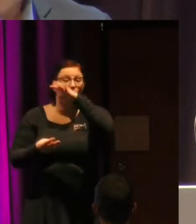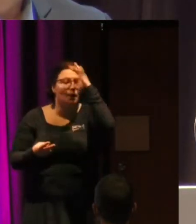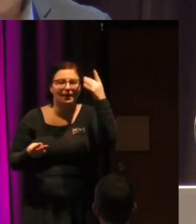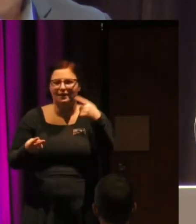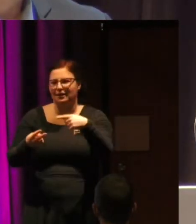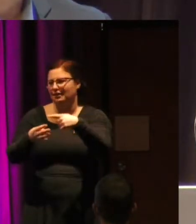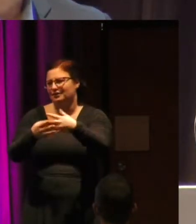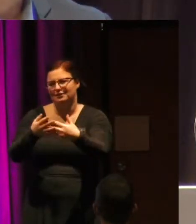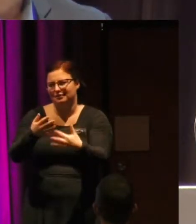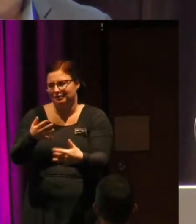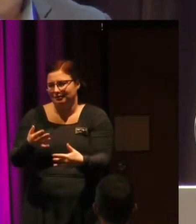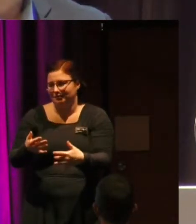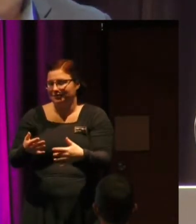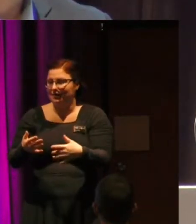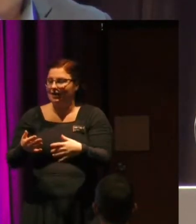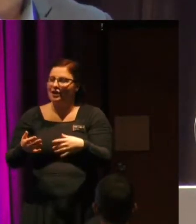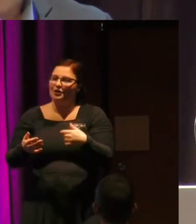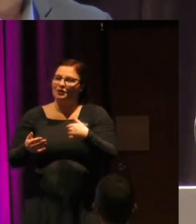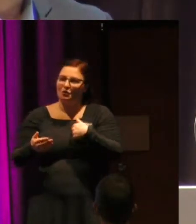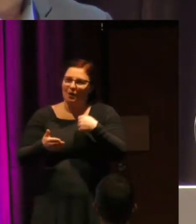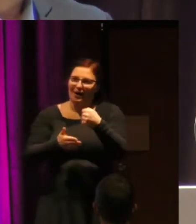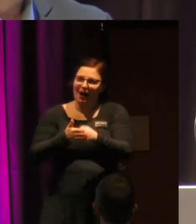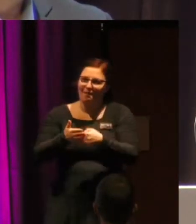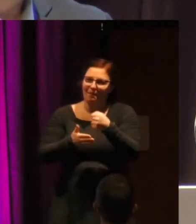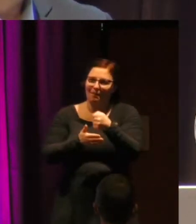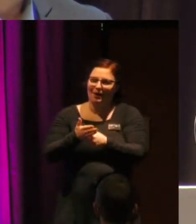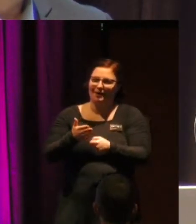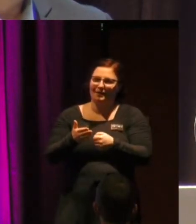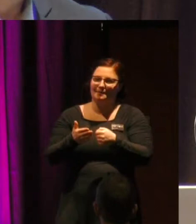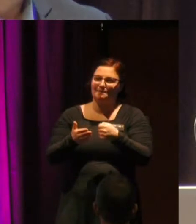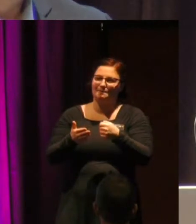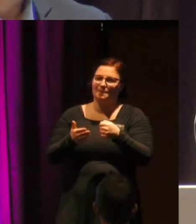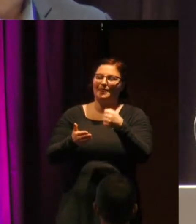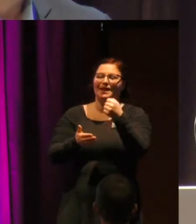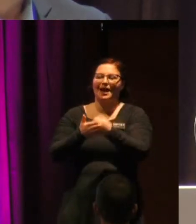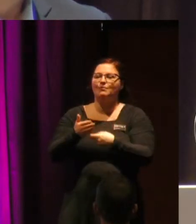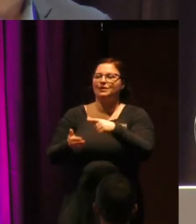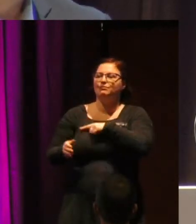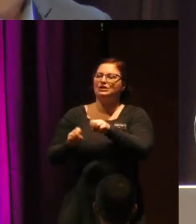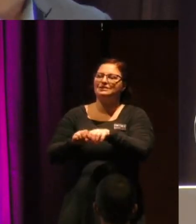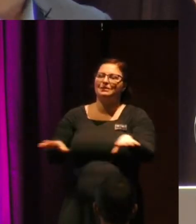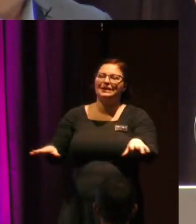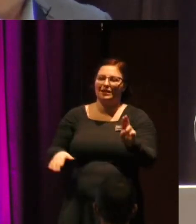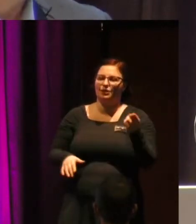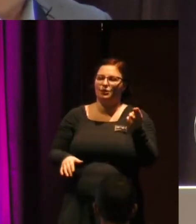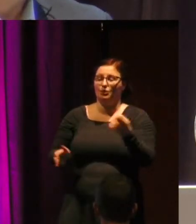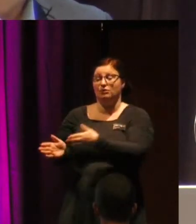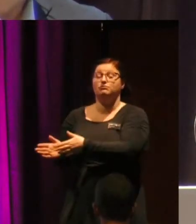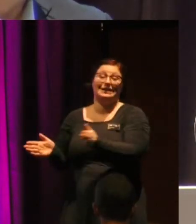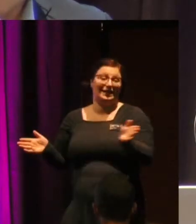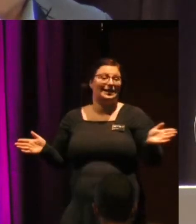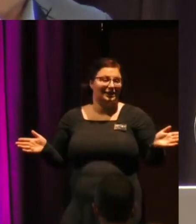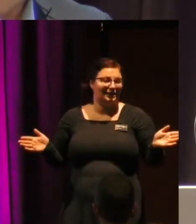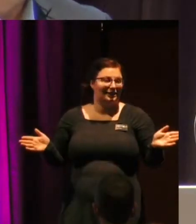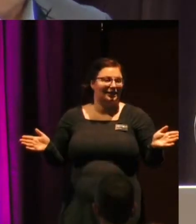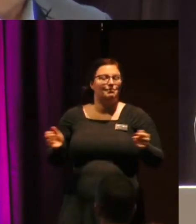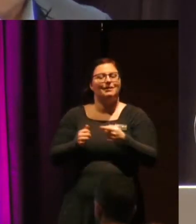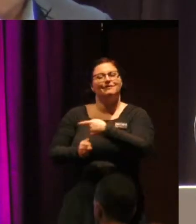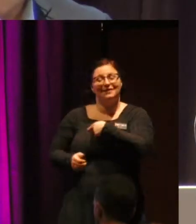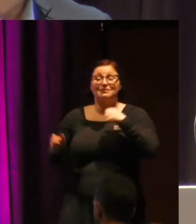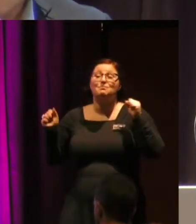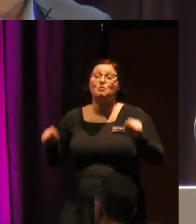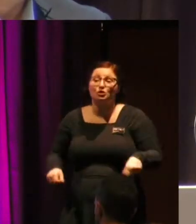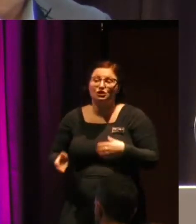all this. So the fight is very divided and broad. But we have to do